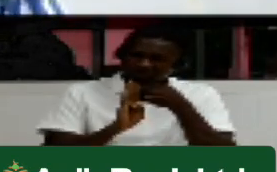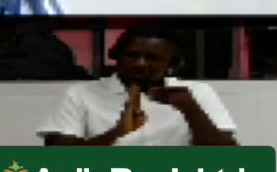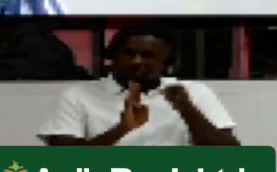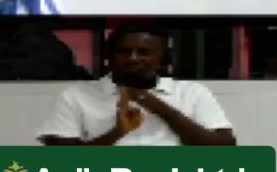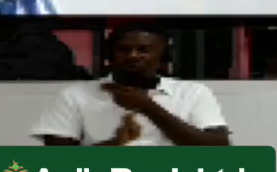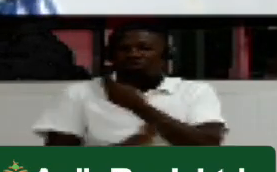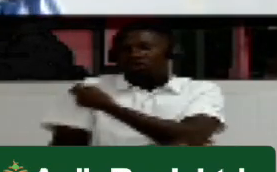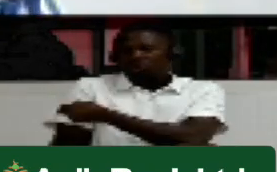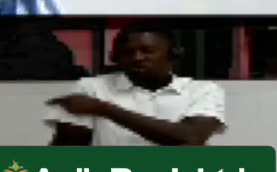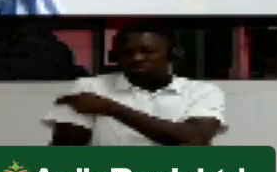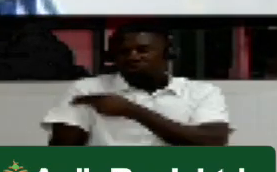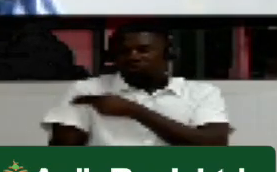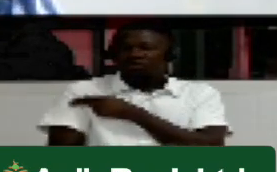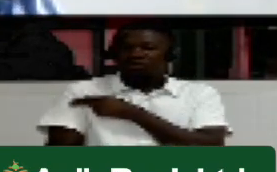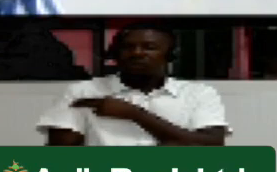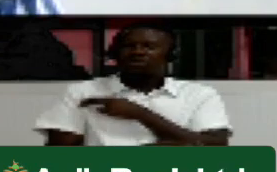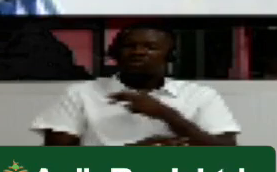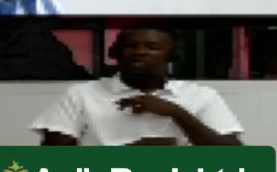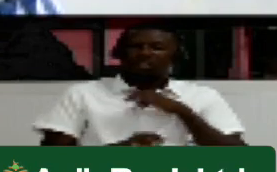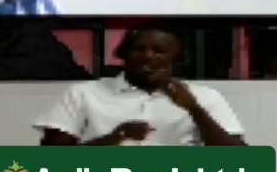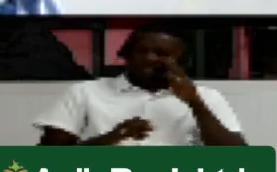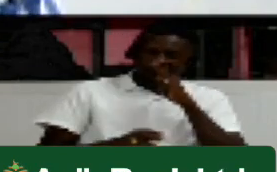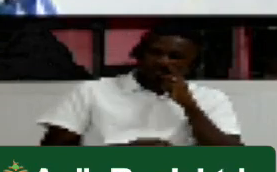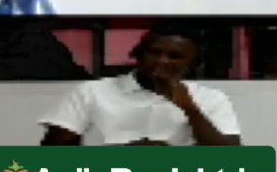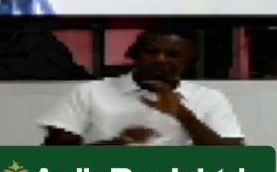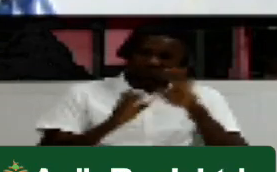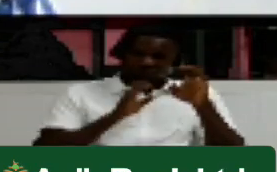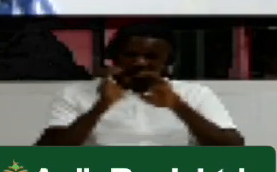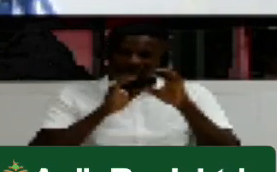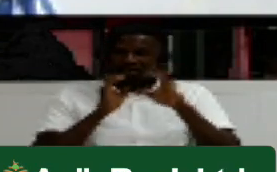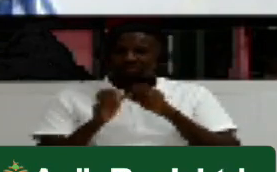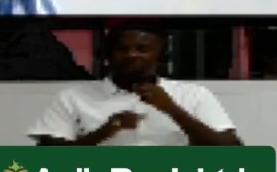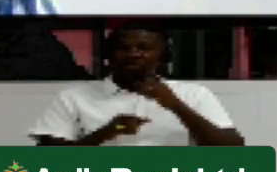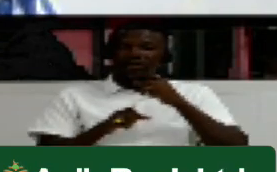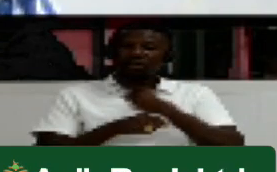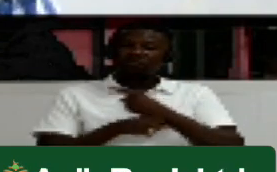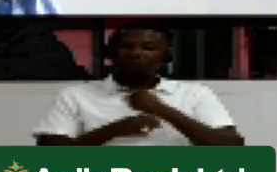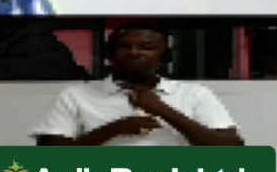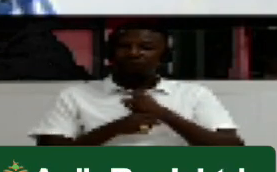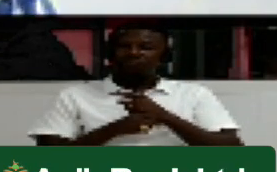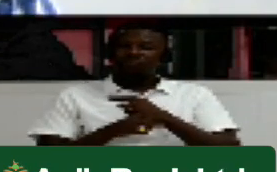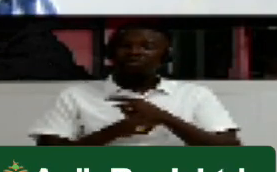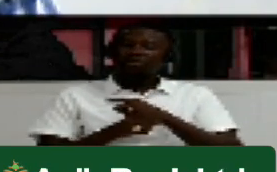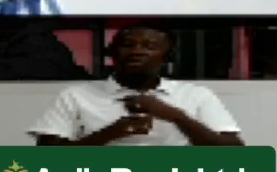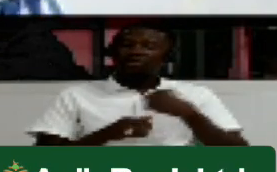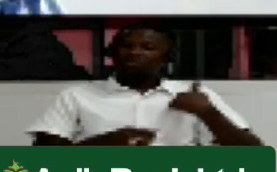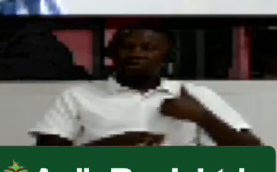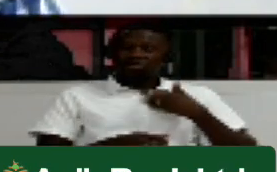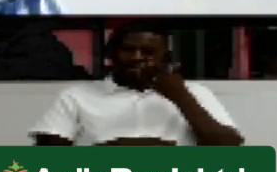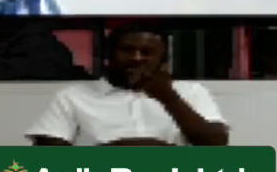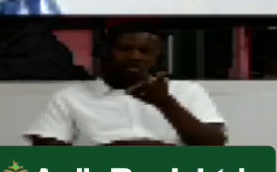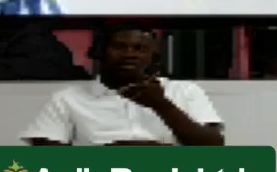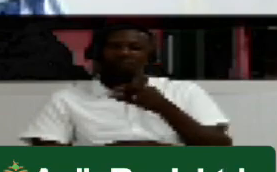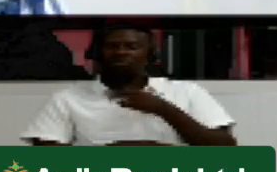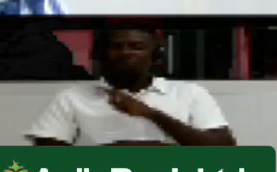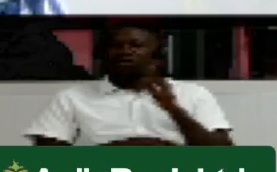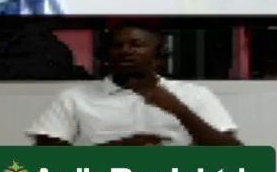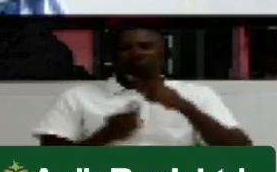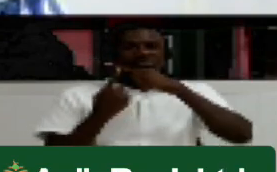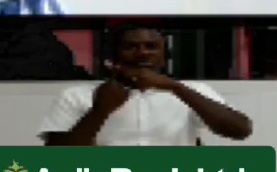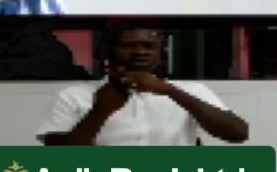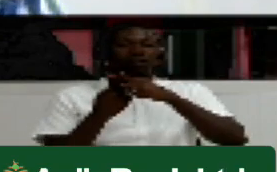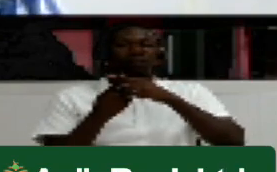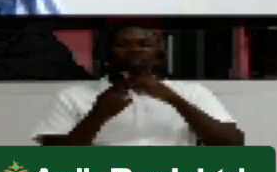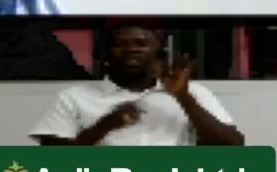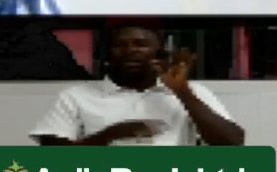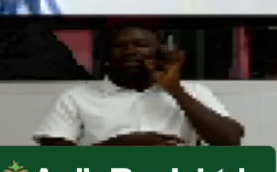and he tried communicating with the Gambian authorities here, but he was not getting any positive response